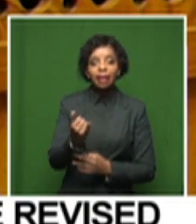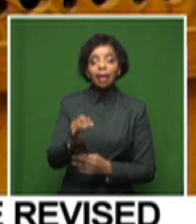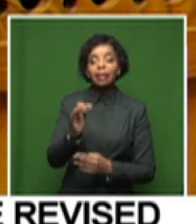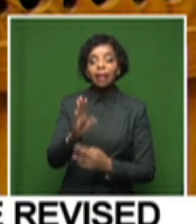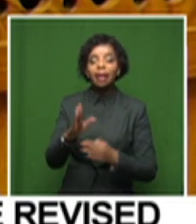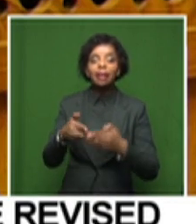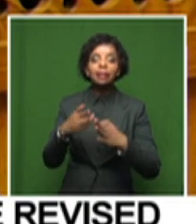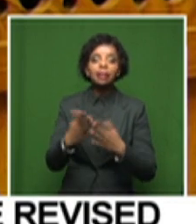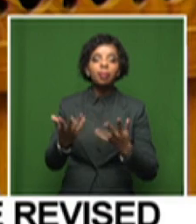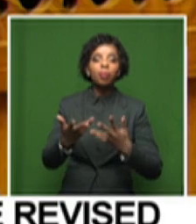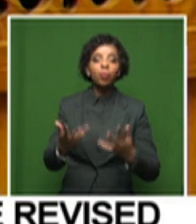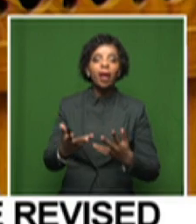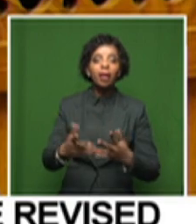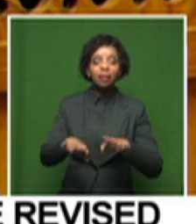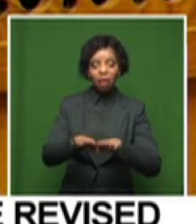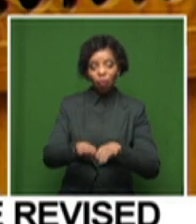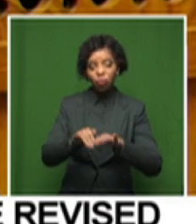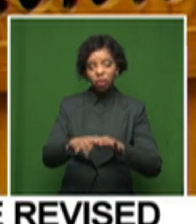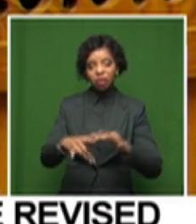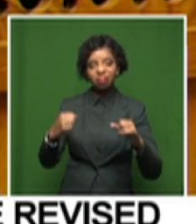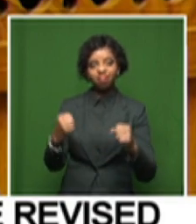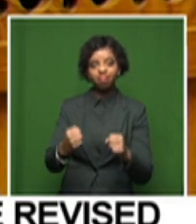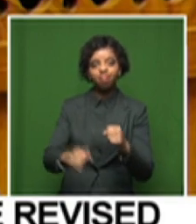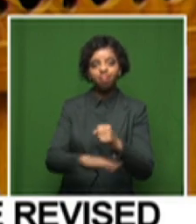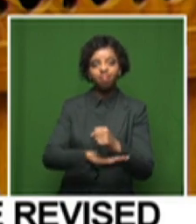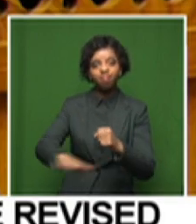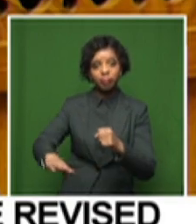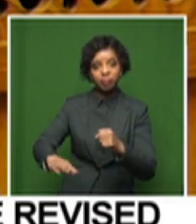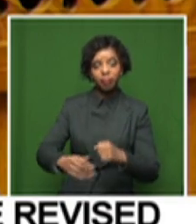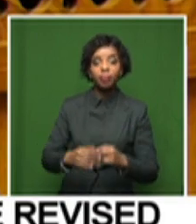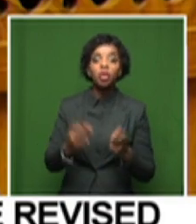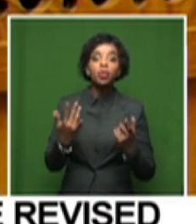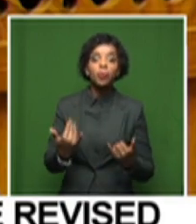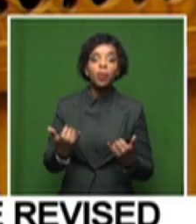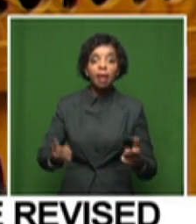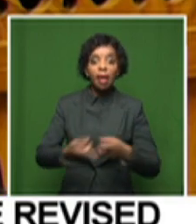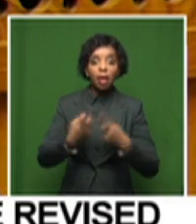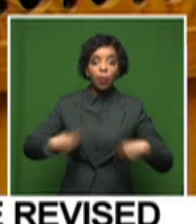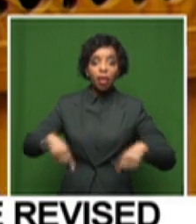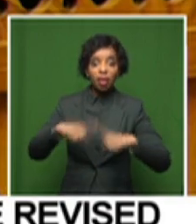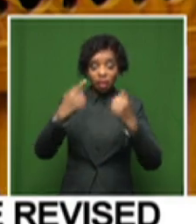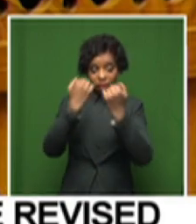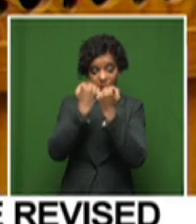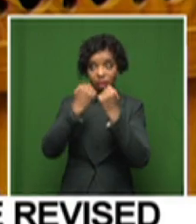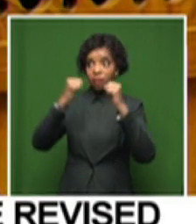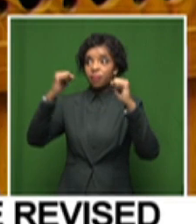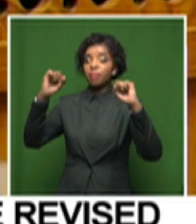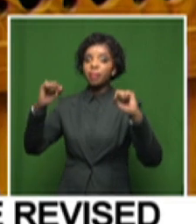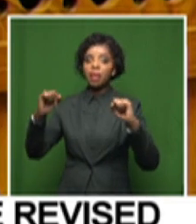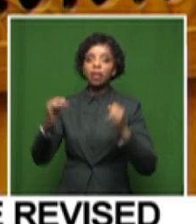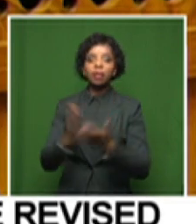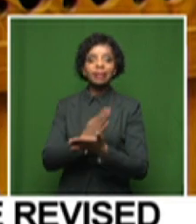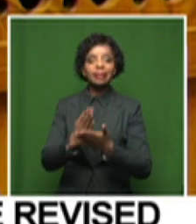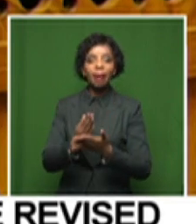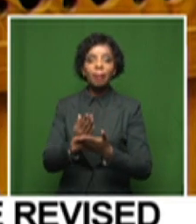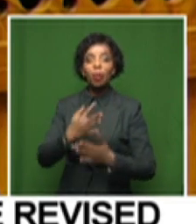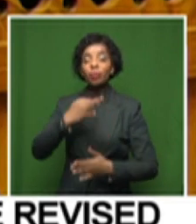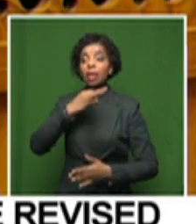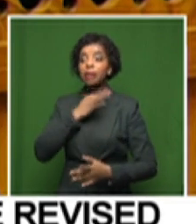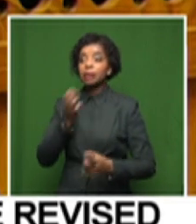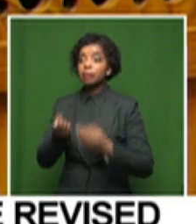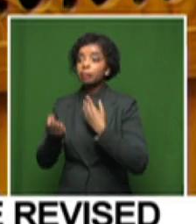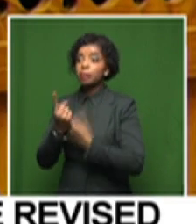a painted ocean, unquote. Today we break free from some of the risks